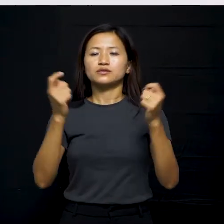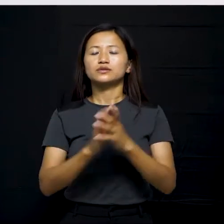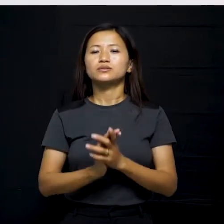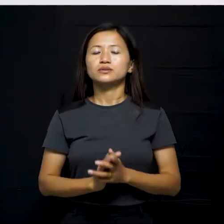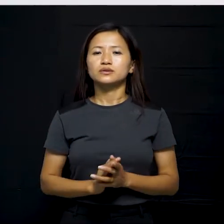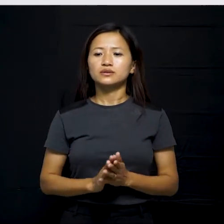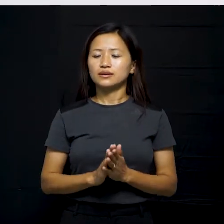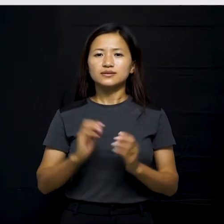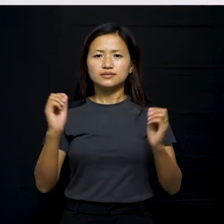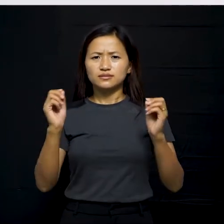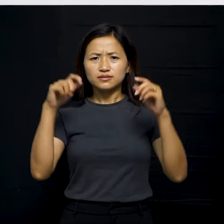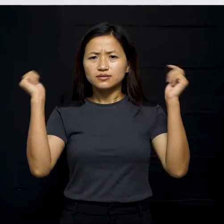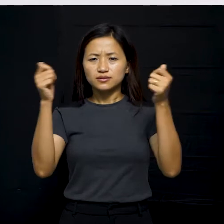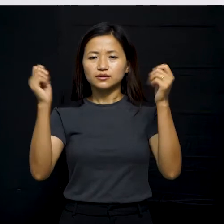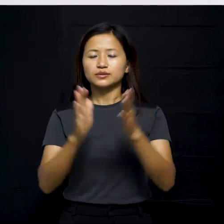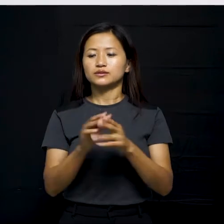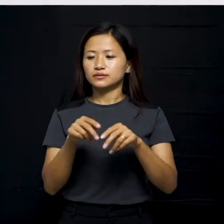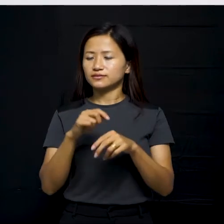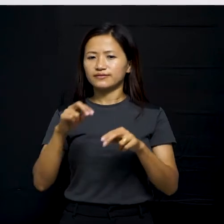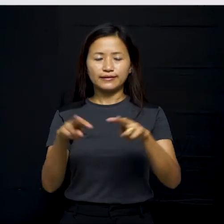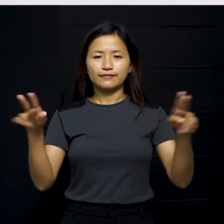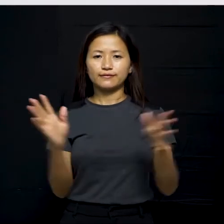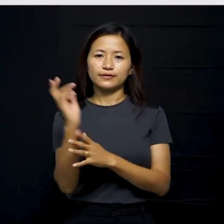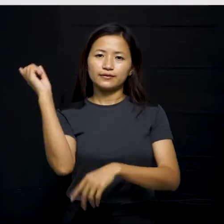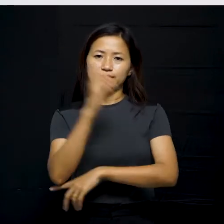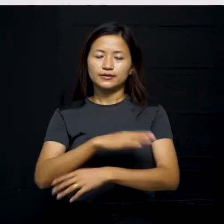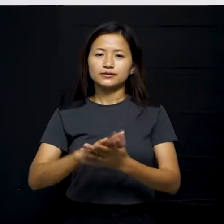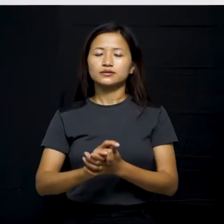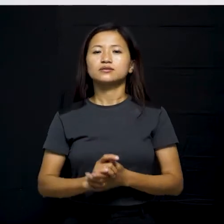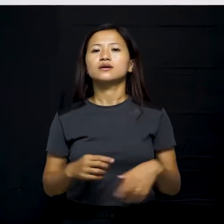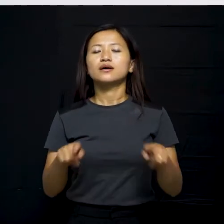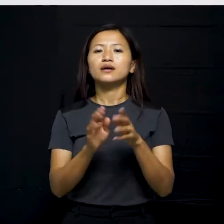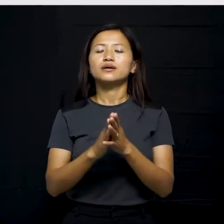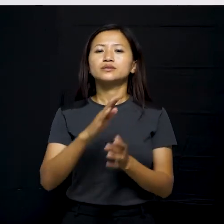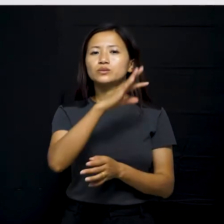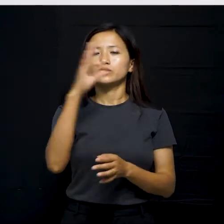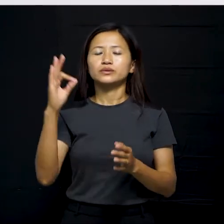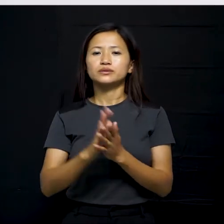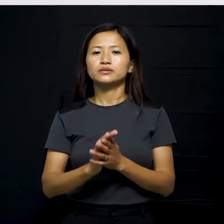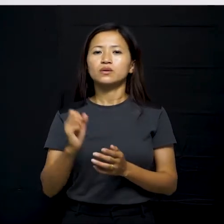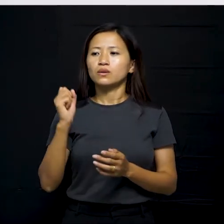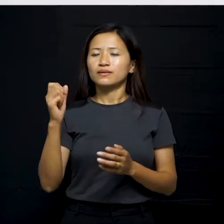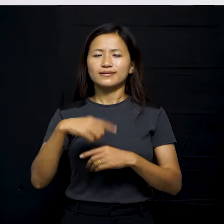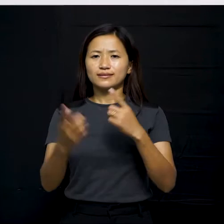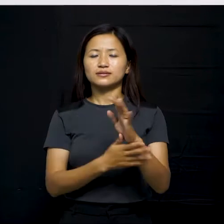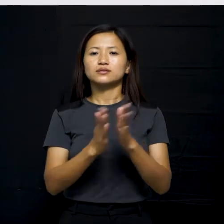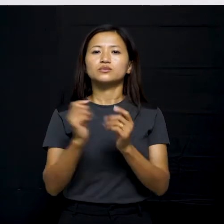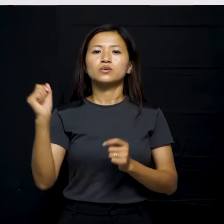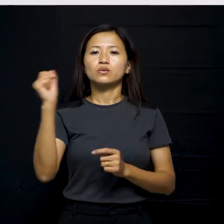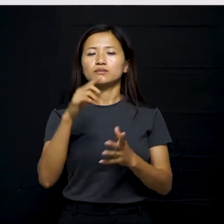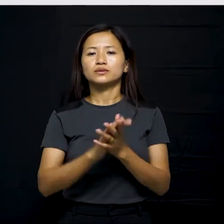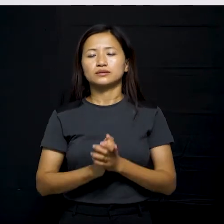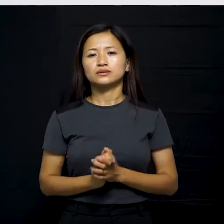are celebrated in different days and weeks. It also lasts up to 1 month. So during